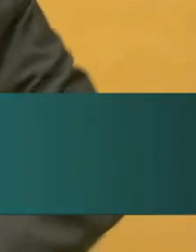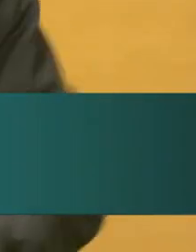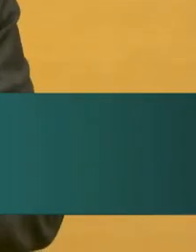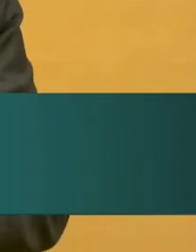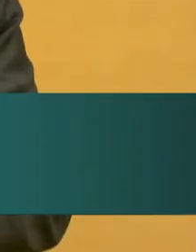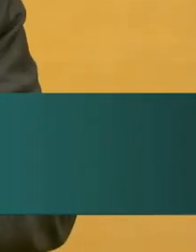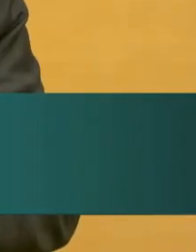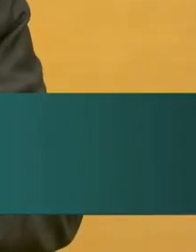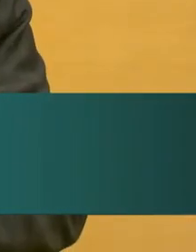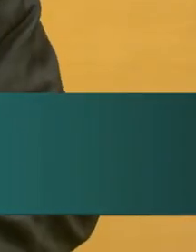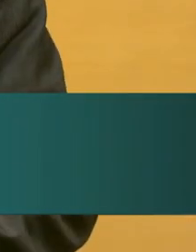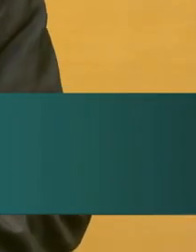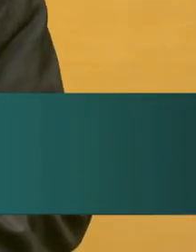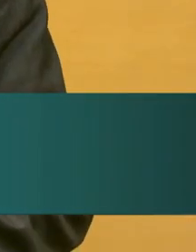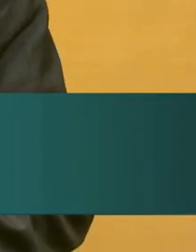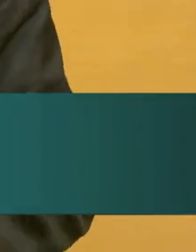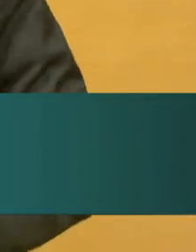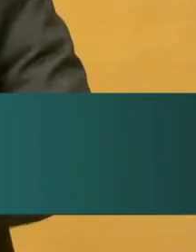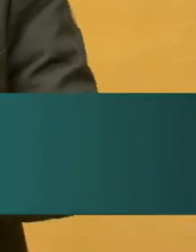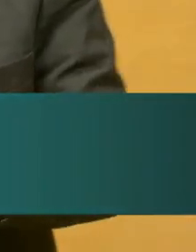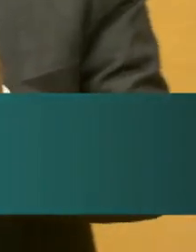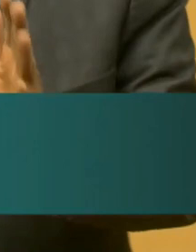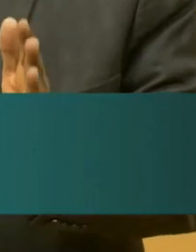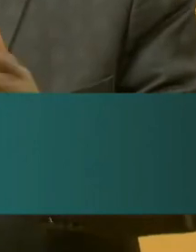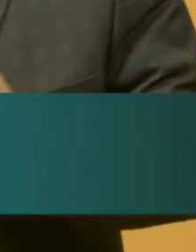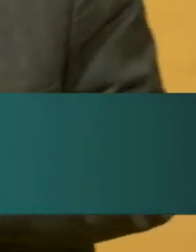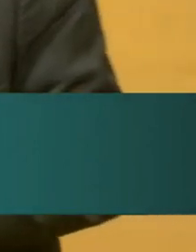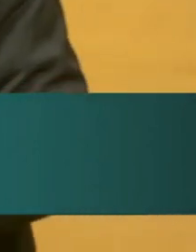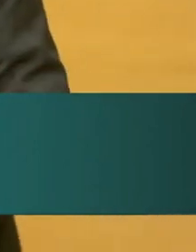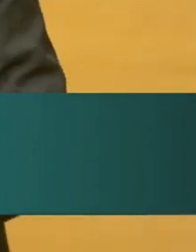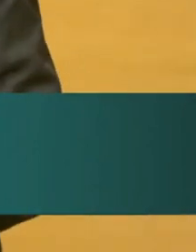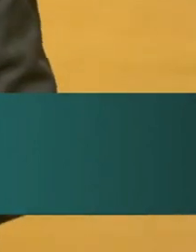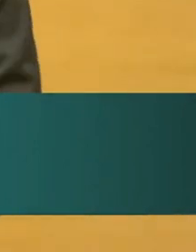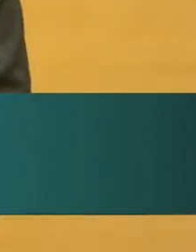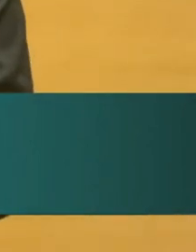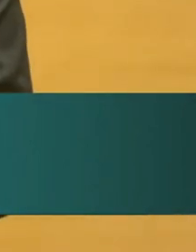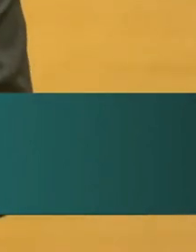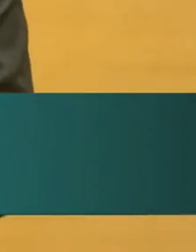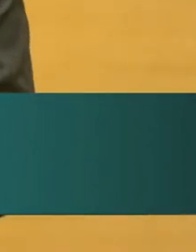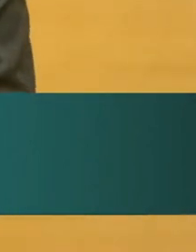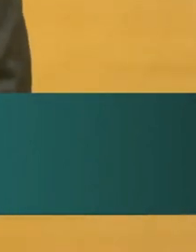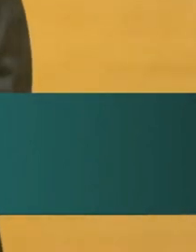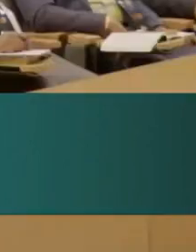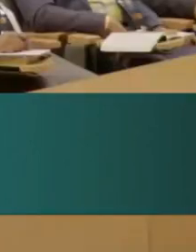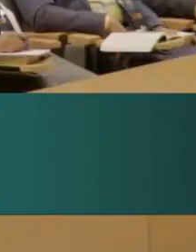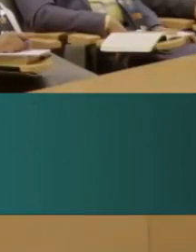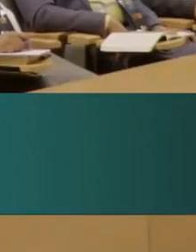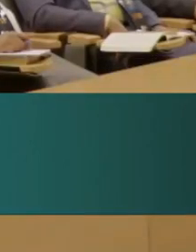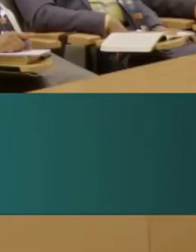activate something dead, something dormant from your life, in your heart, in Jesus'